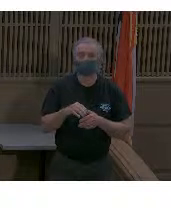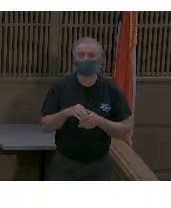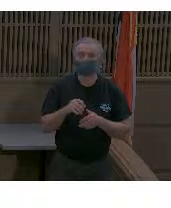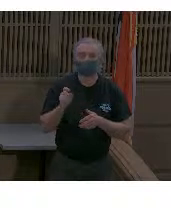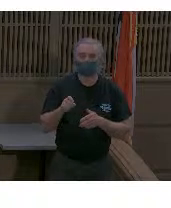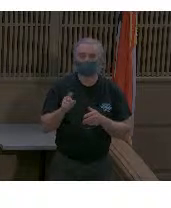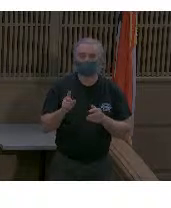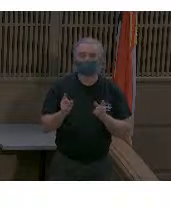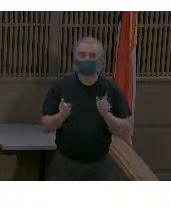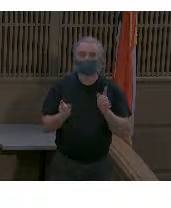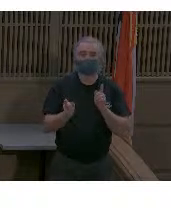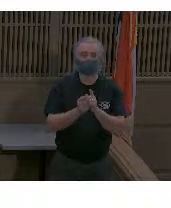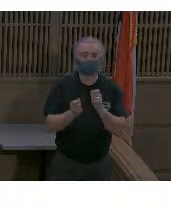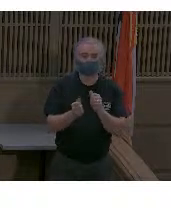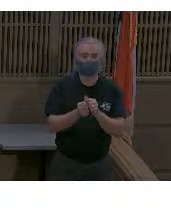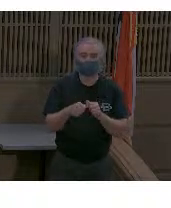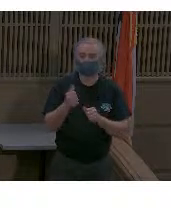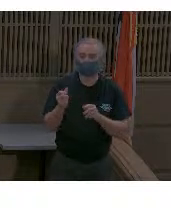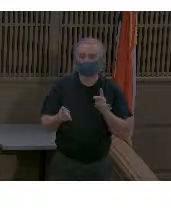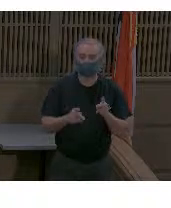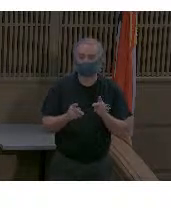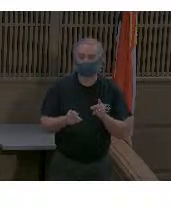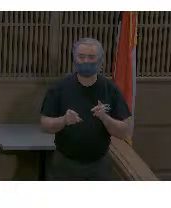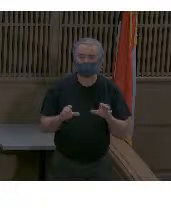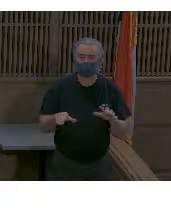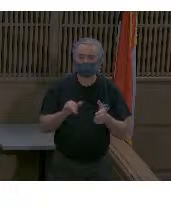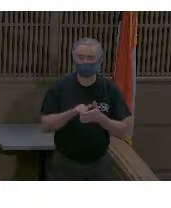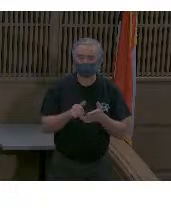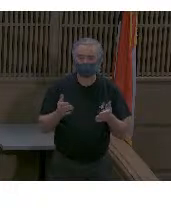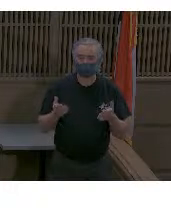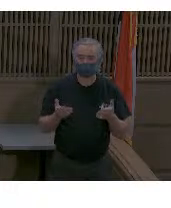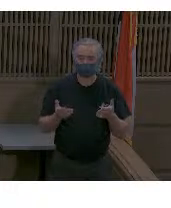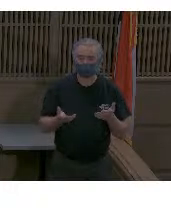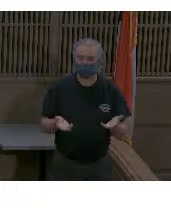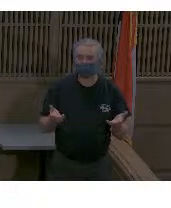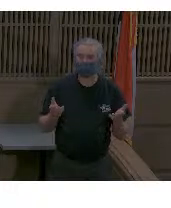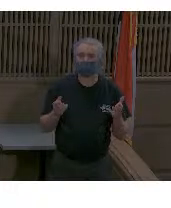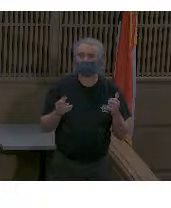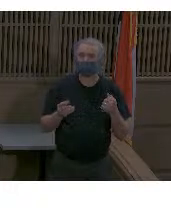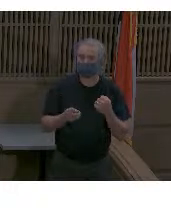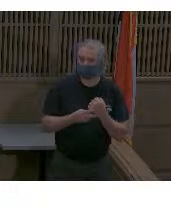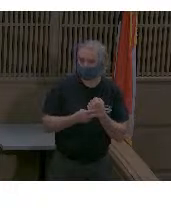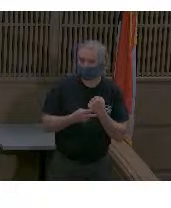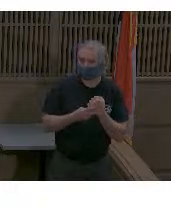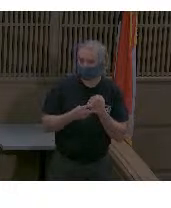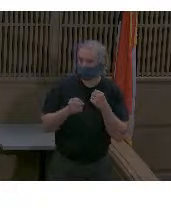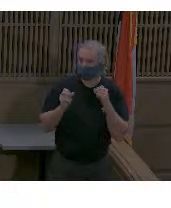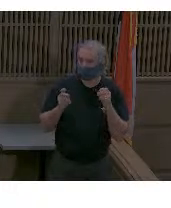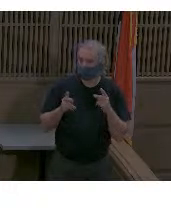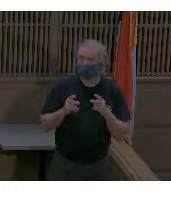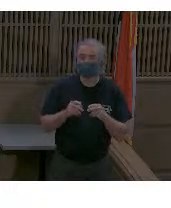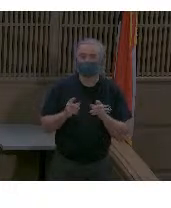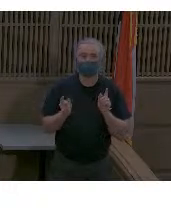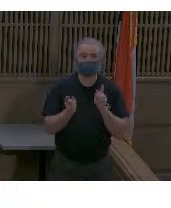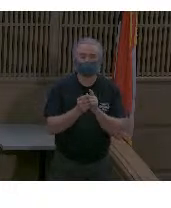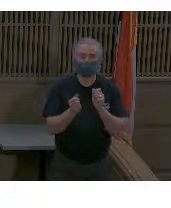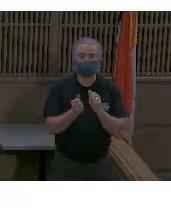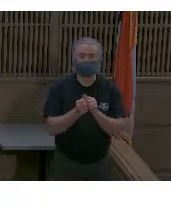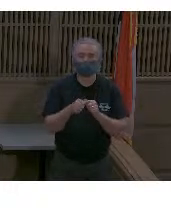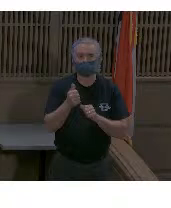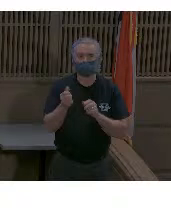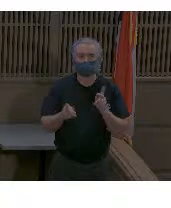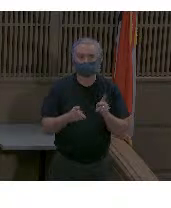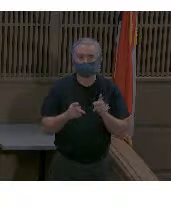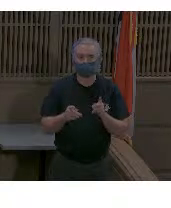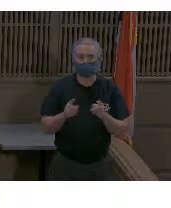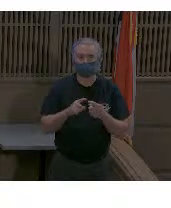getting together with other people, please consider doing so safely. If you gather with other people from outside